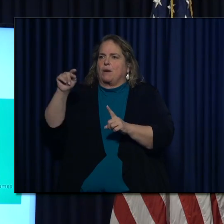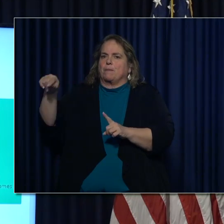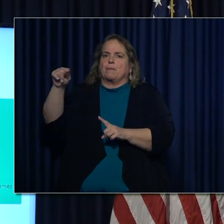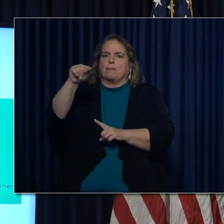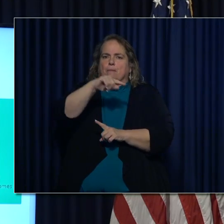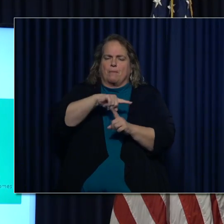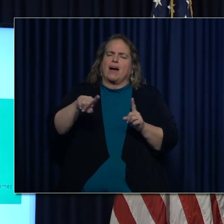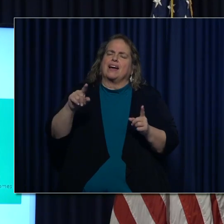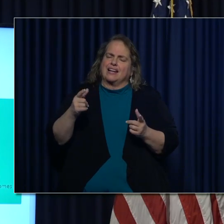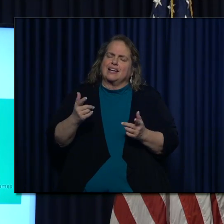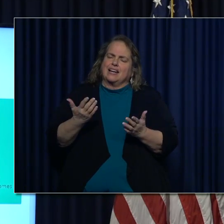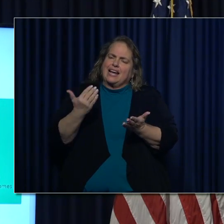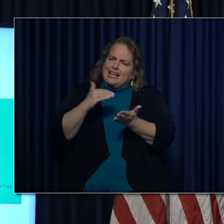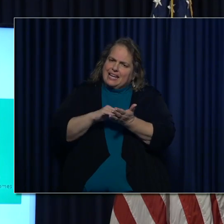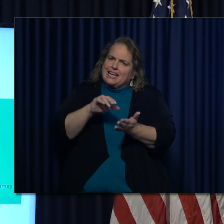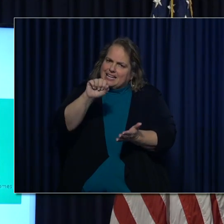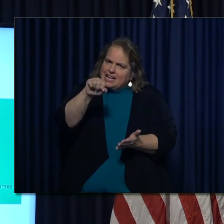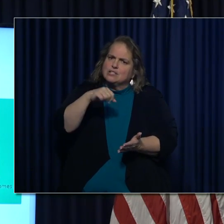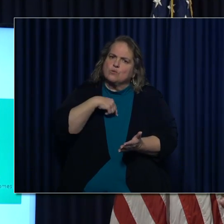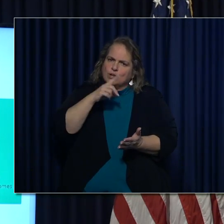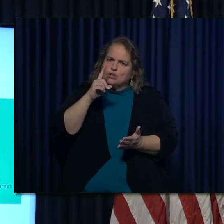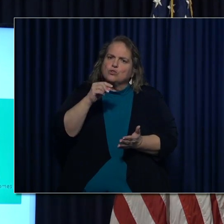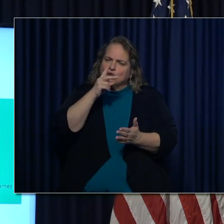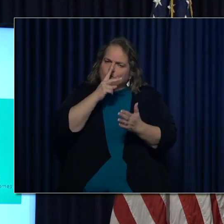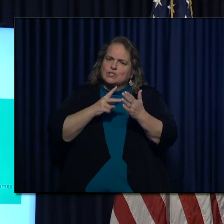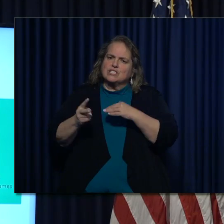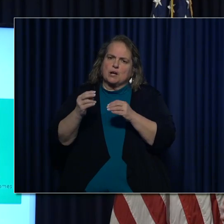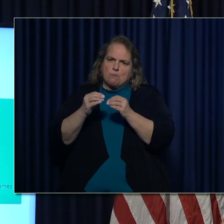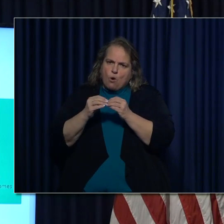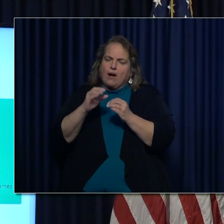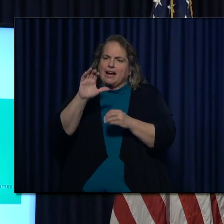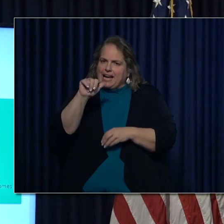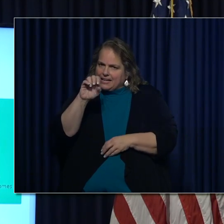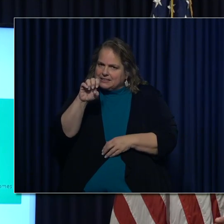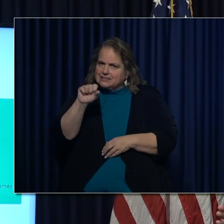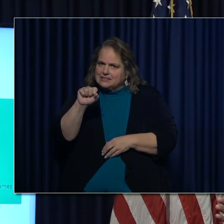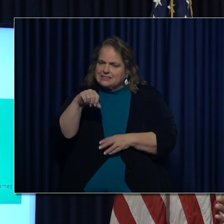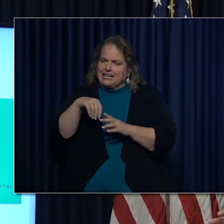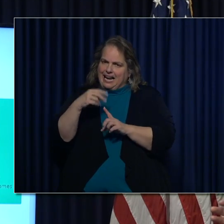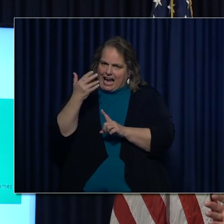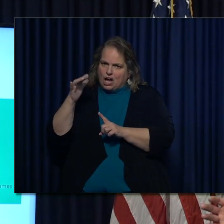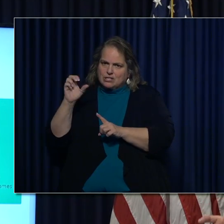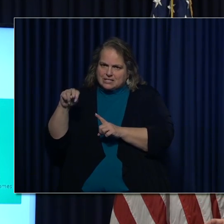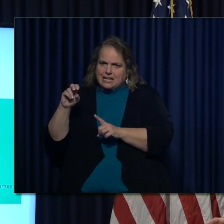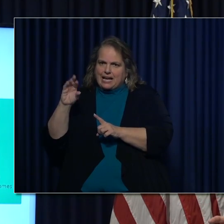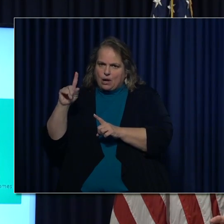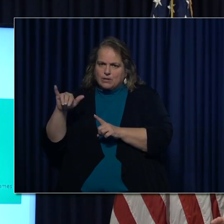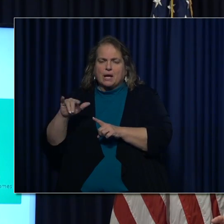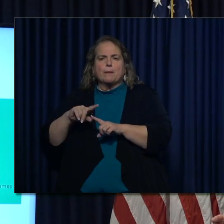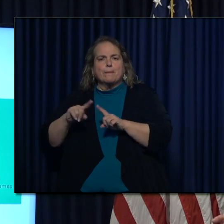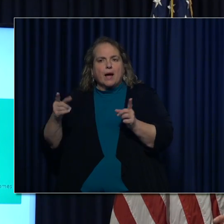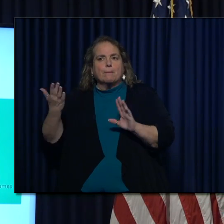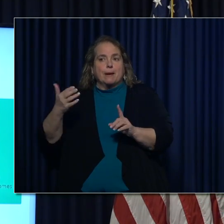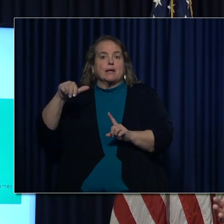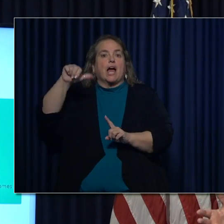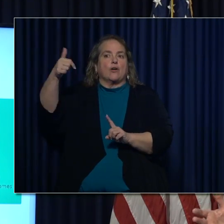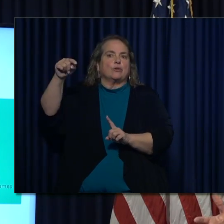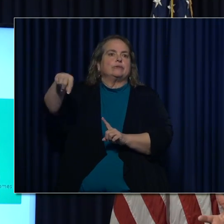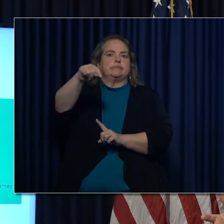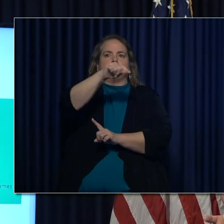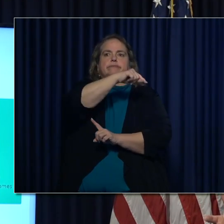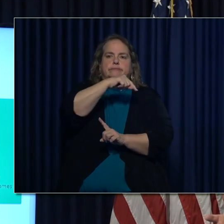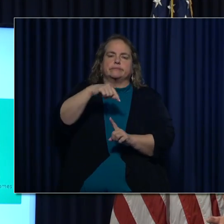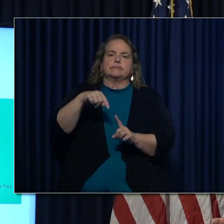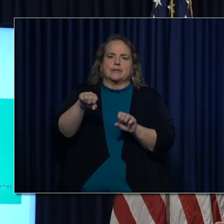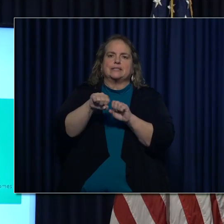anticipate additional cases in Harrison County, but we also anticipate additional cases elsewhere. I mean, any area